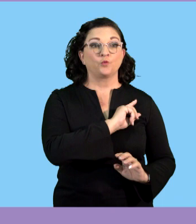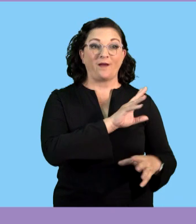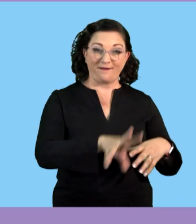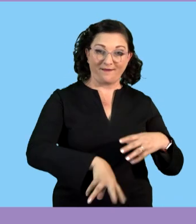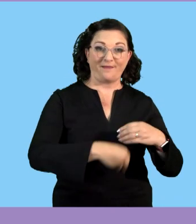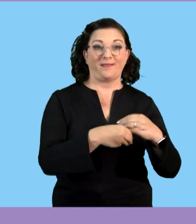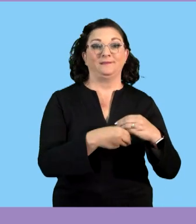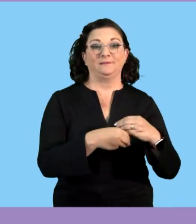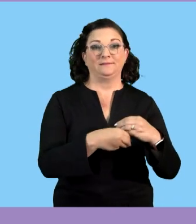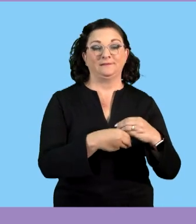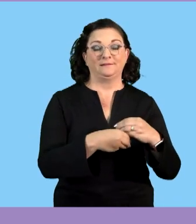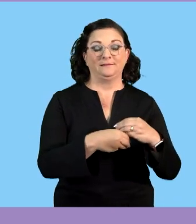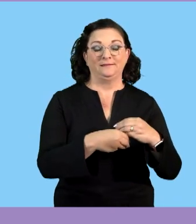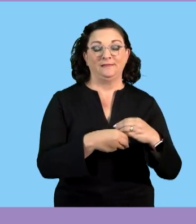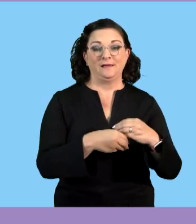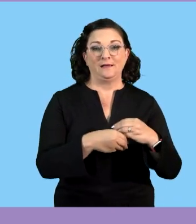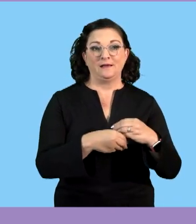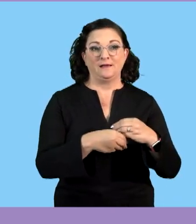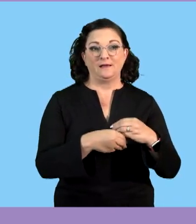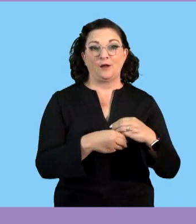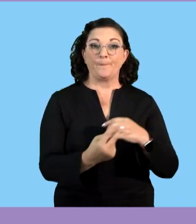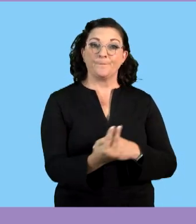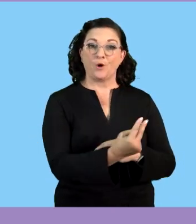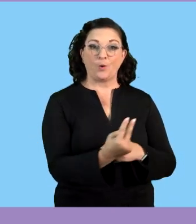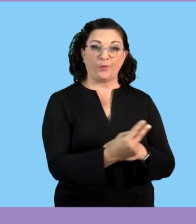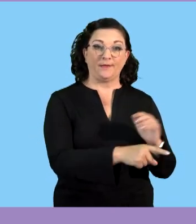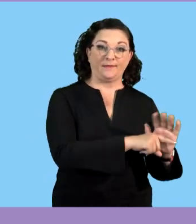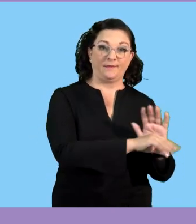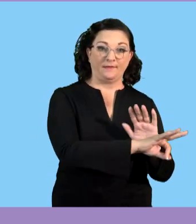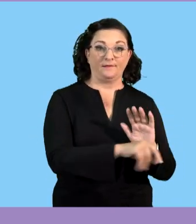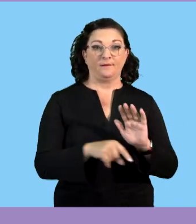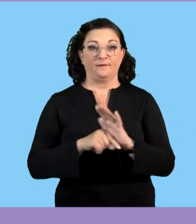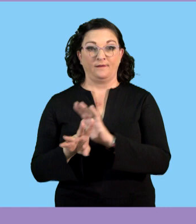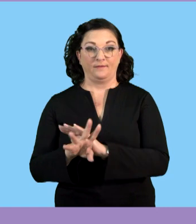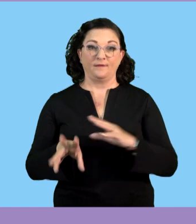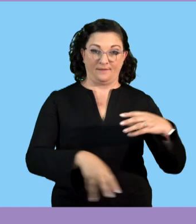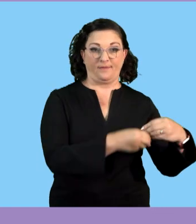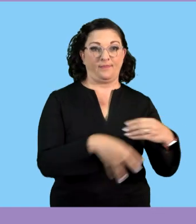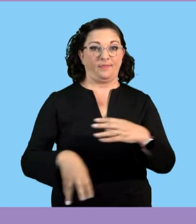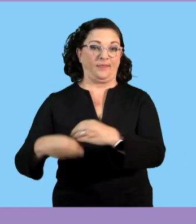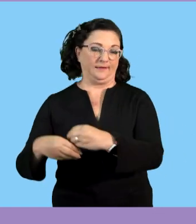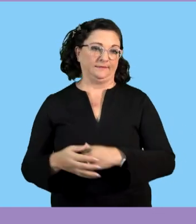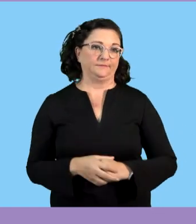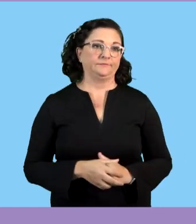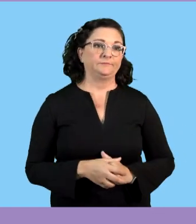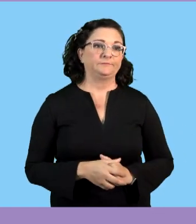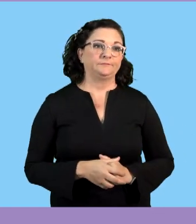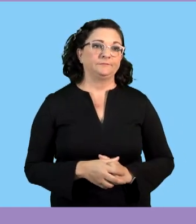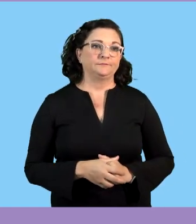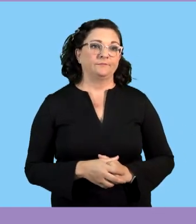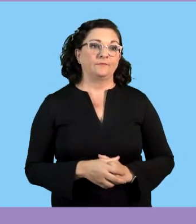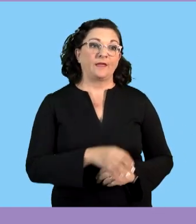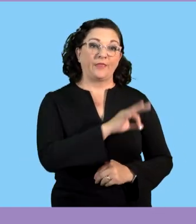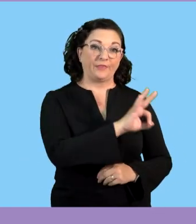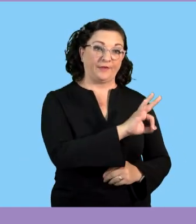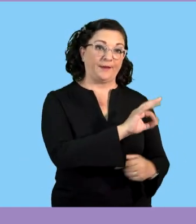So I'm going to add a negative 3 on both sides. We are now left with, because 3